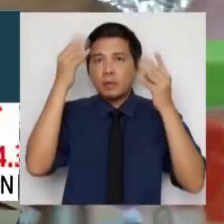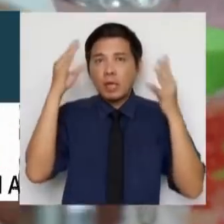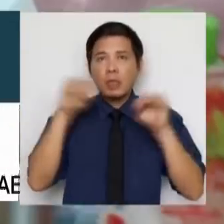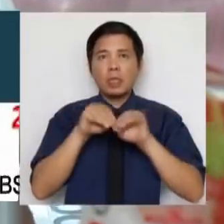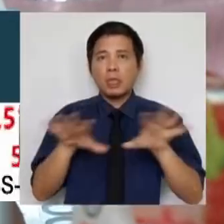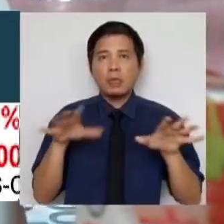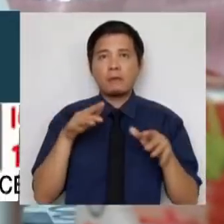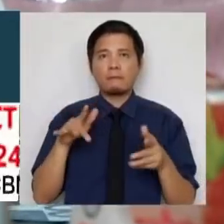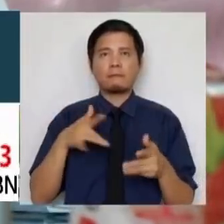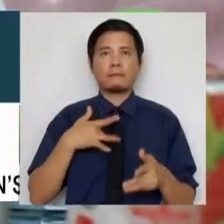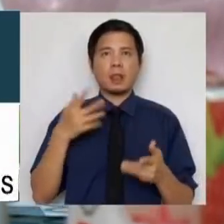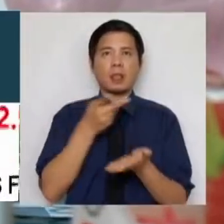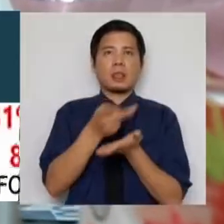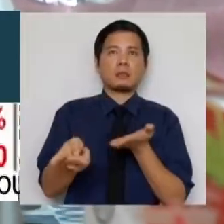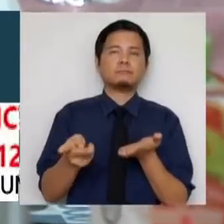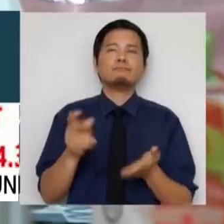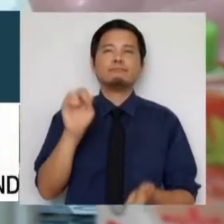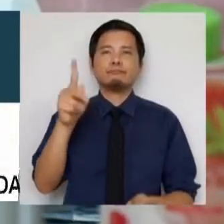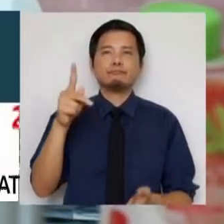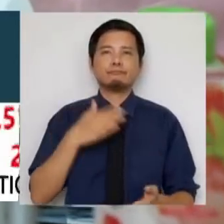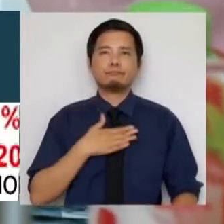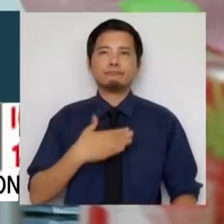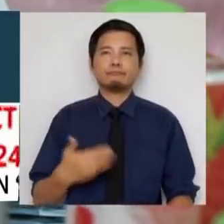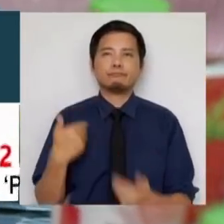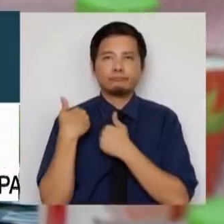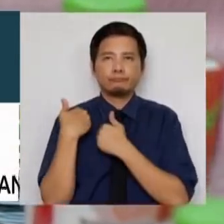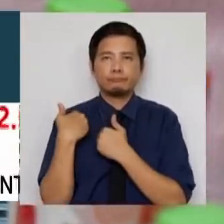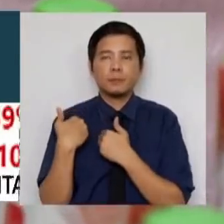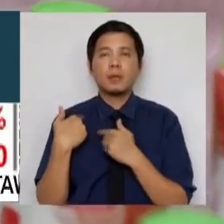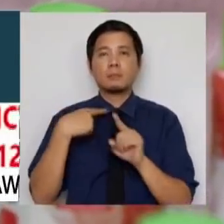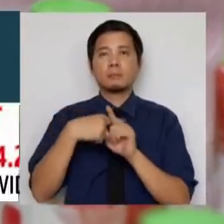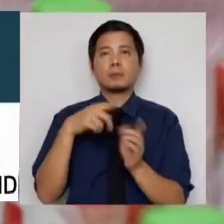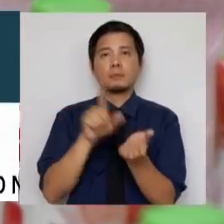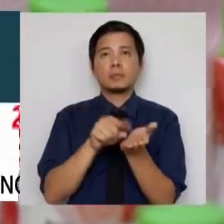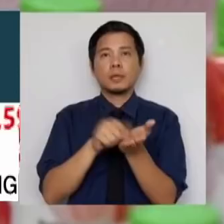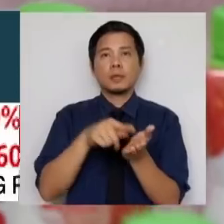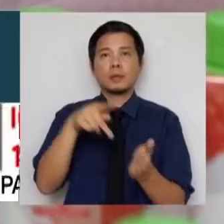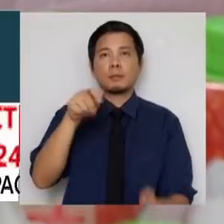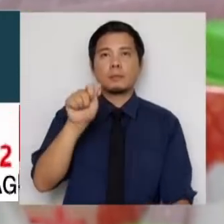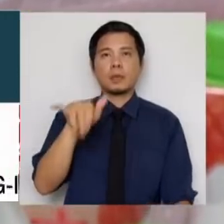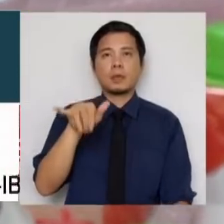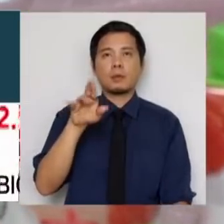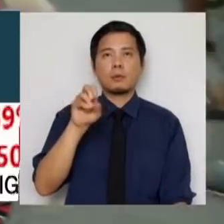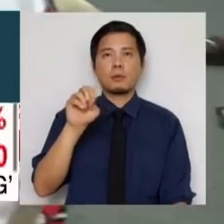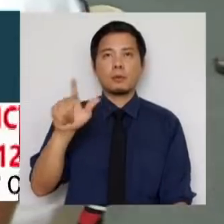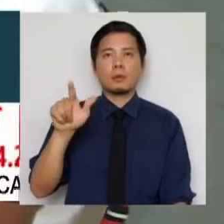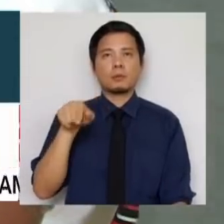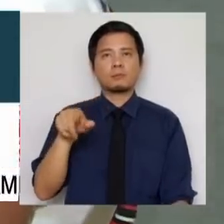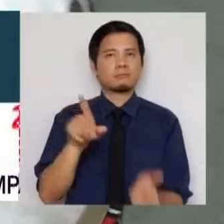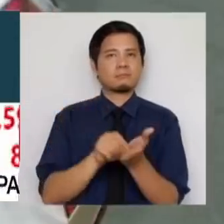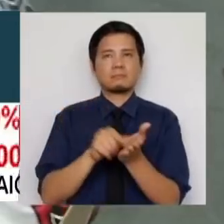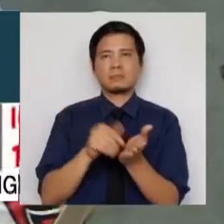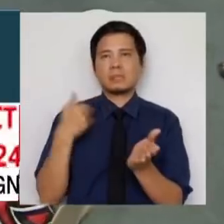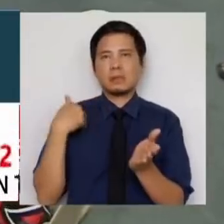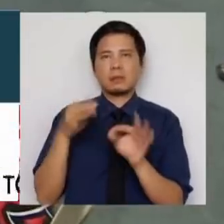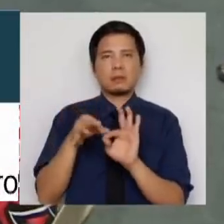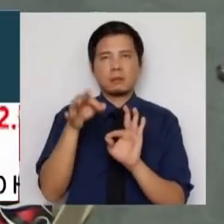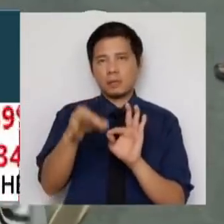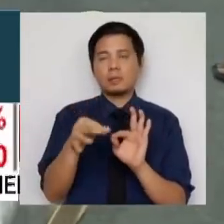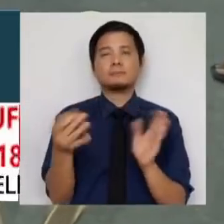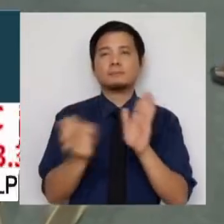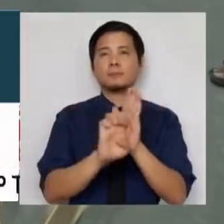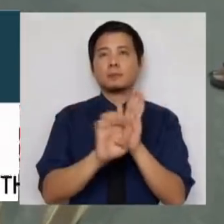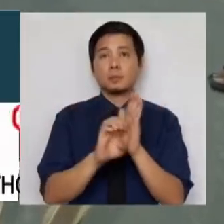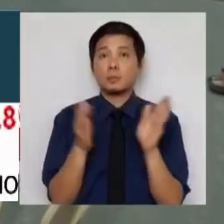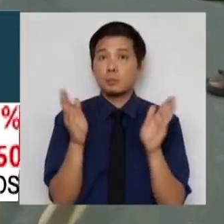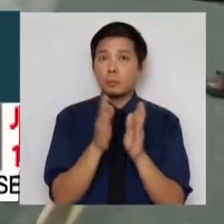also the fact that when we print out payrolls, no, Carmina, and each payroll, if we come from a smaller barangay, it's